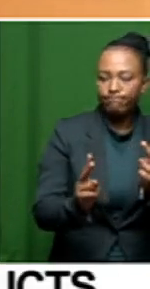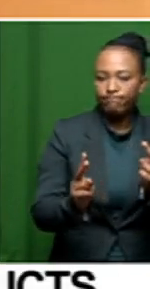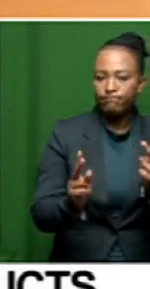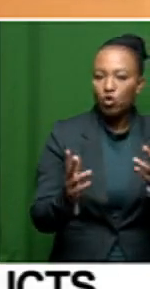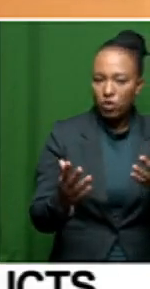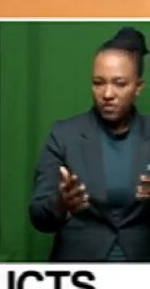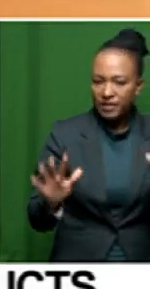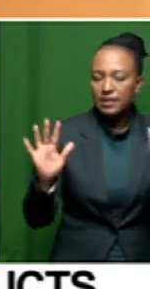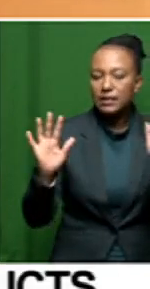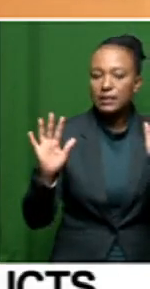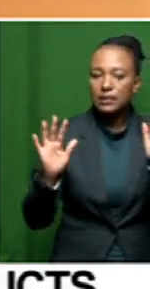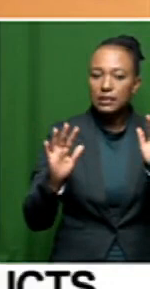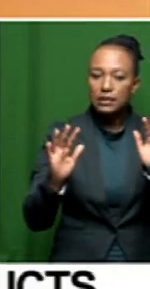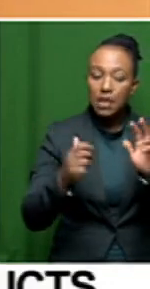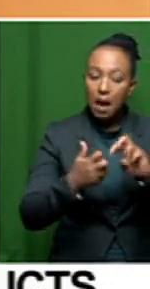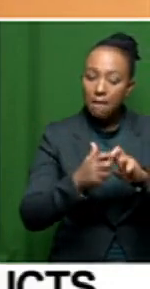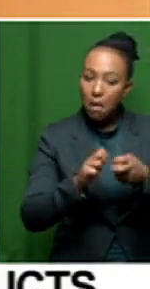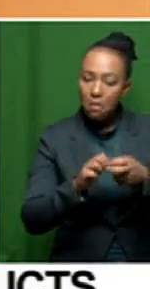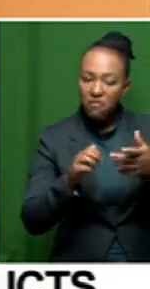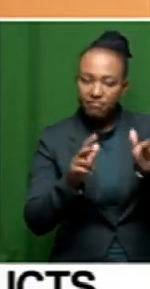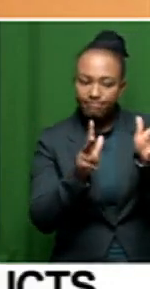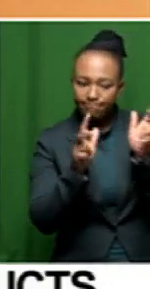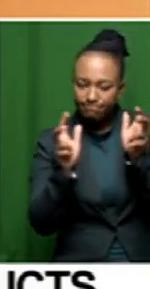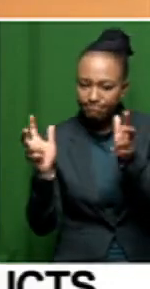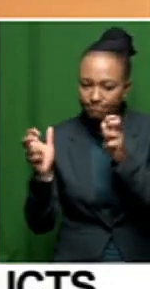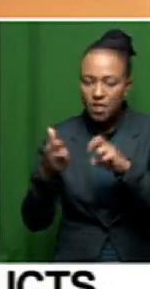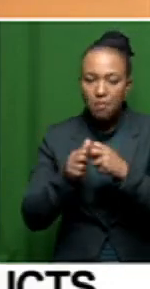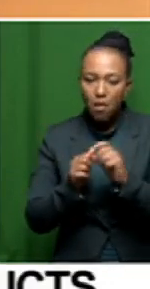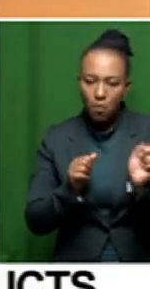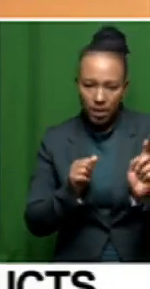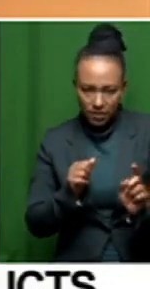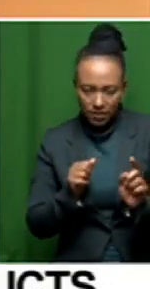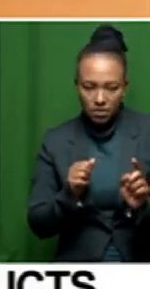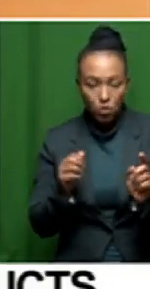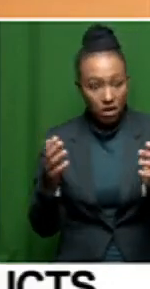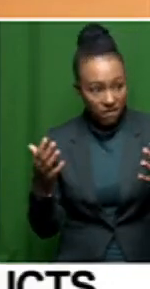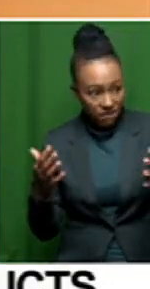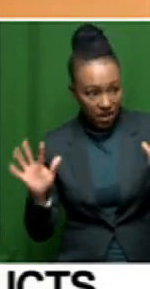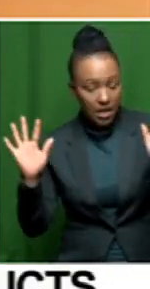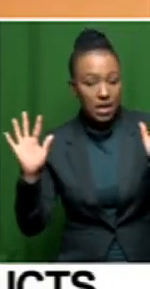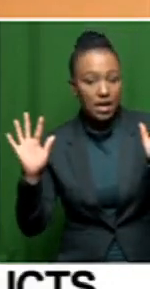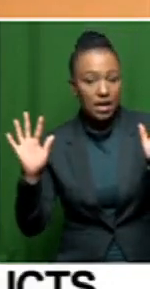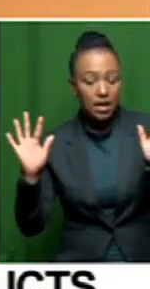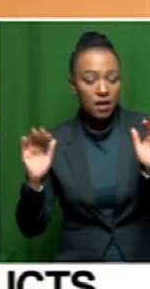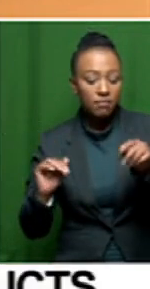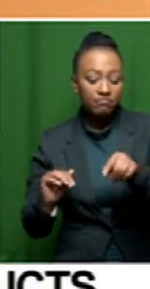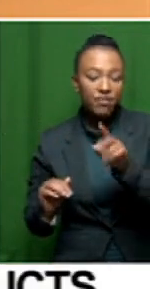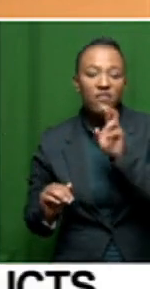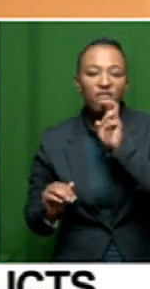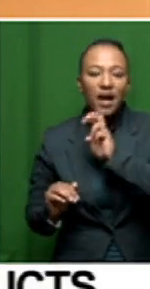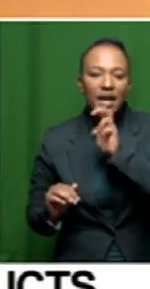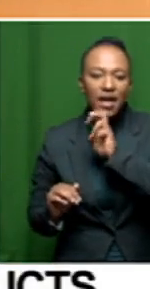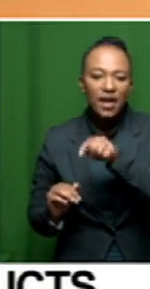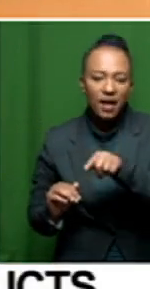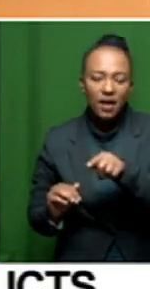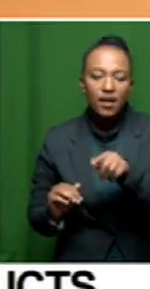get the problems of those hospitals, and when we are done on Friday,